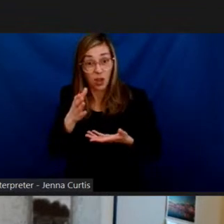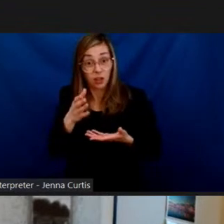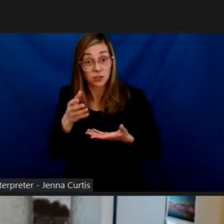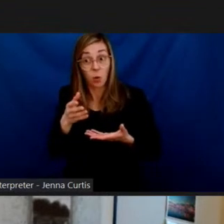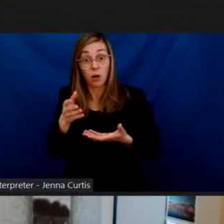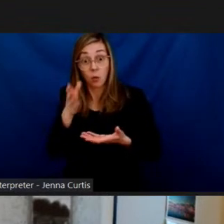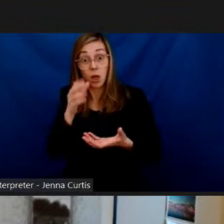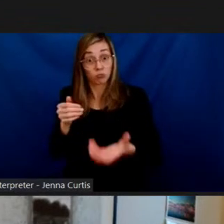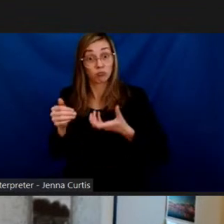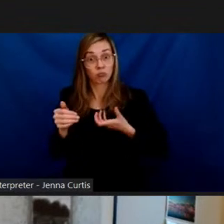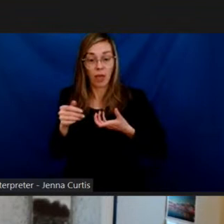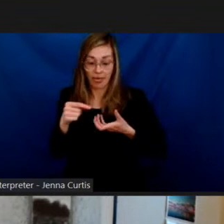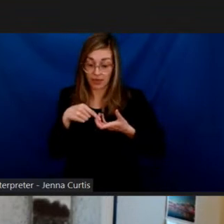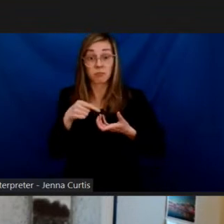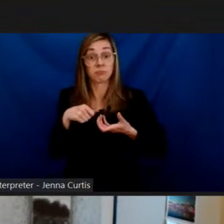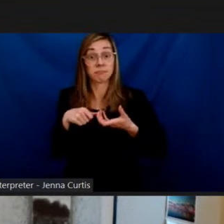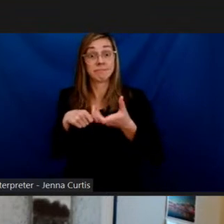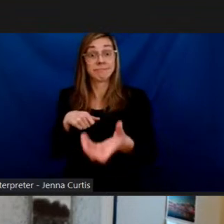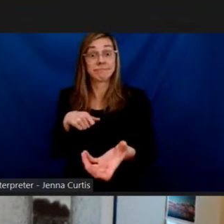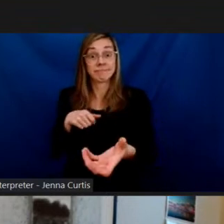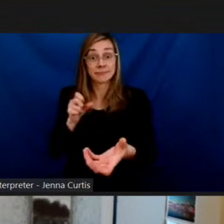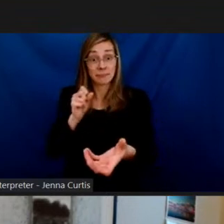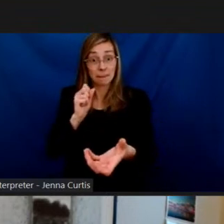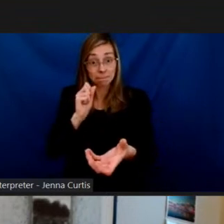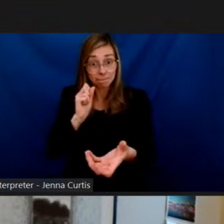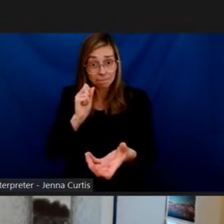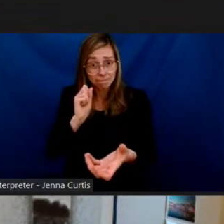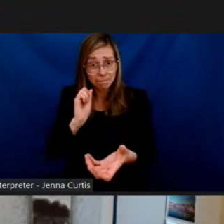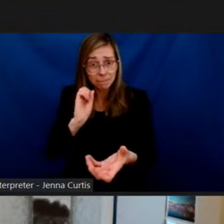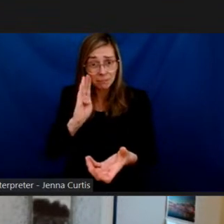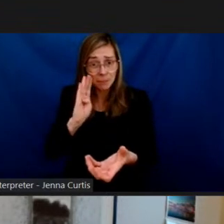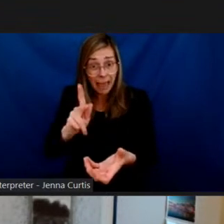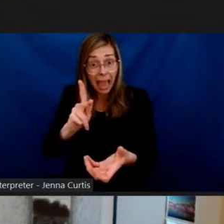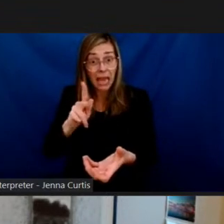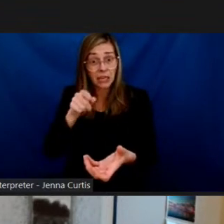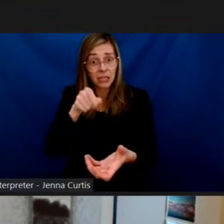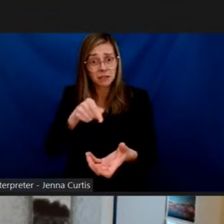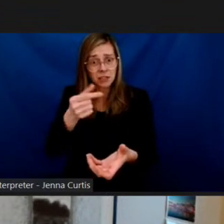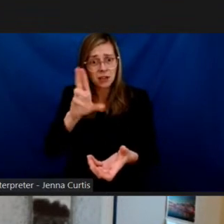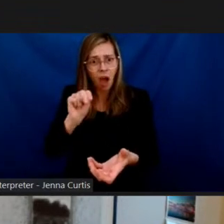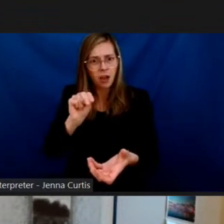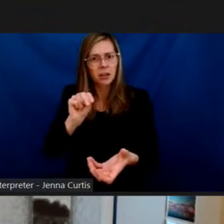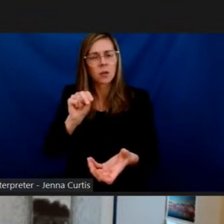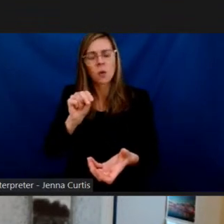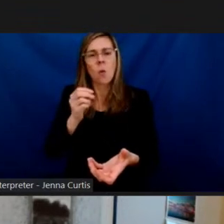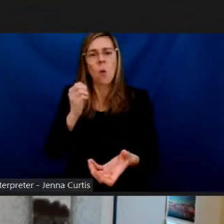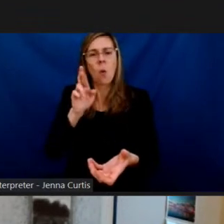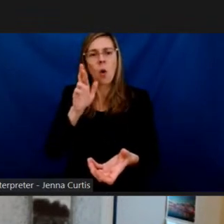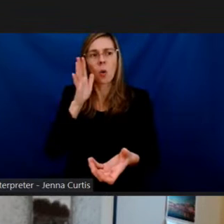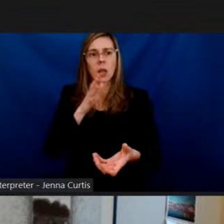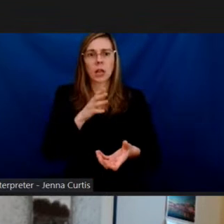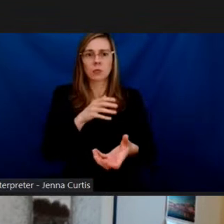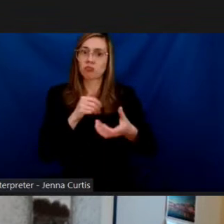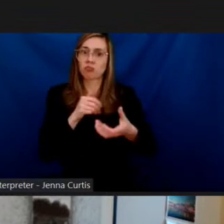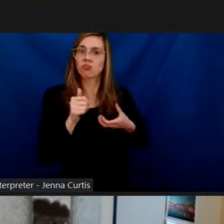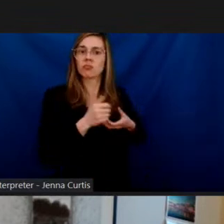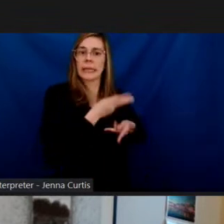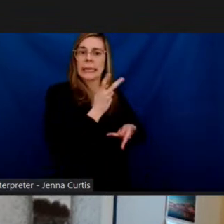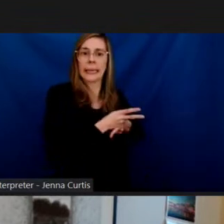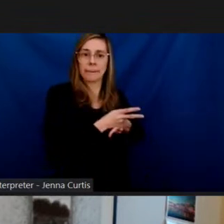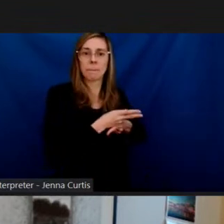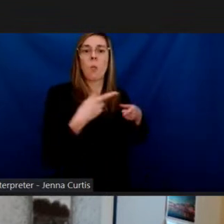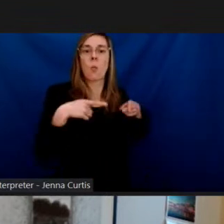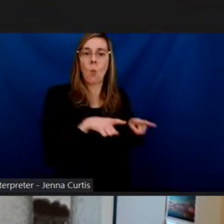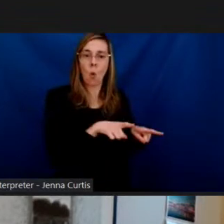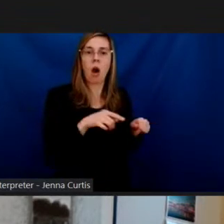out weapons and drugs at an at will basis, or will they be locked up for the duration that they're at their